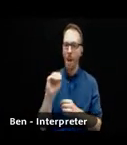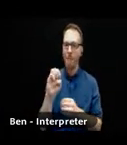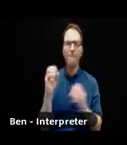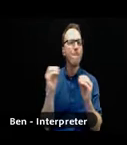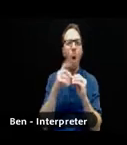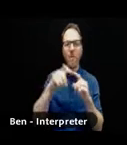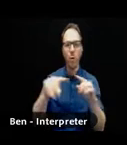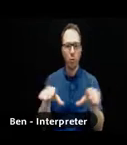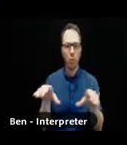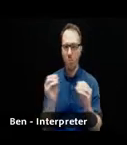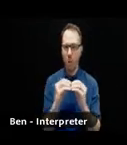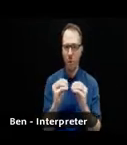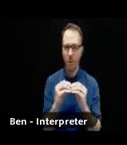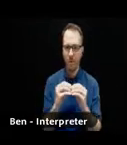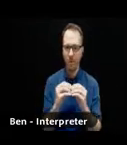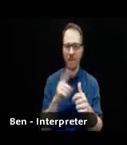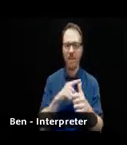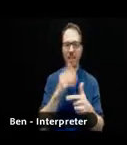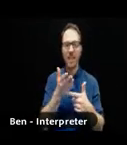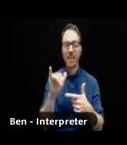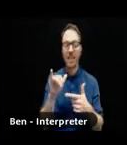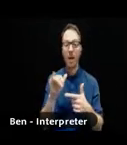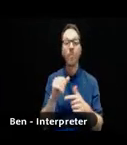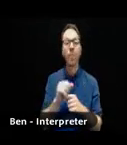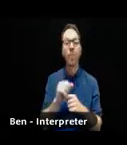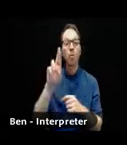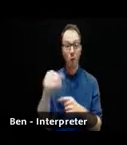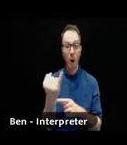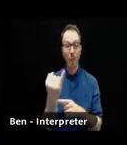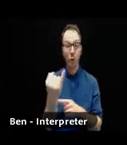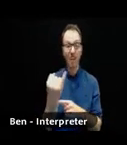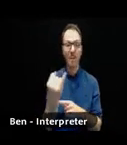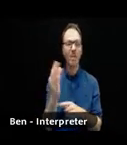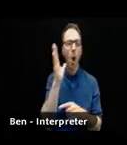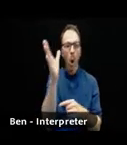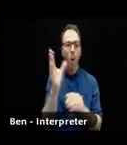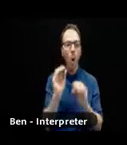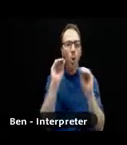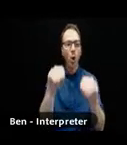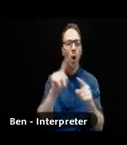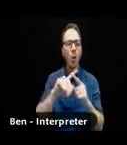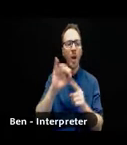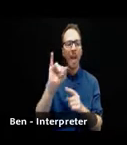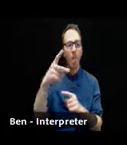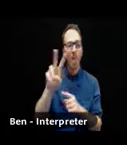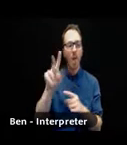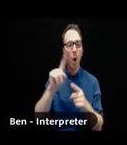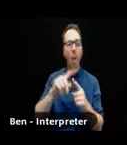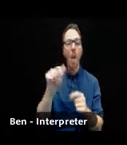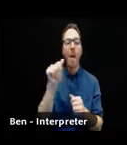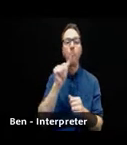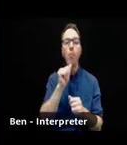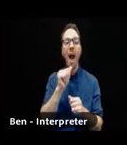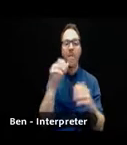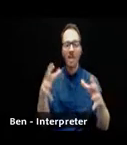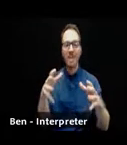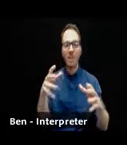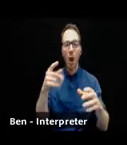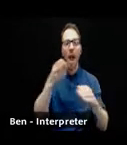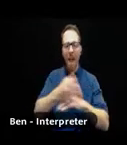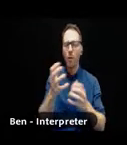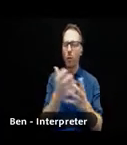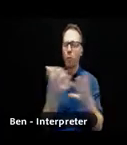right? The next one is that restorative justice will return particularly intimate partner violence to the private sphere after so much